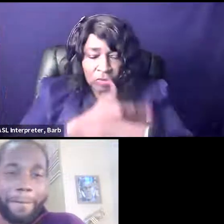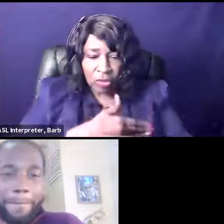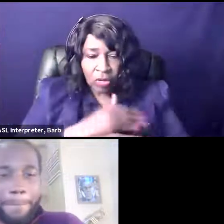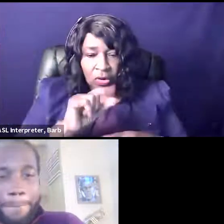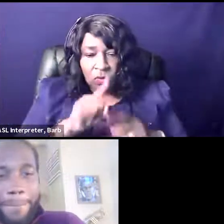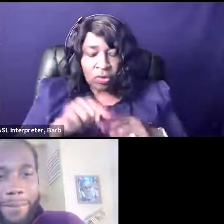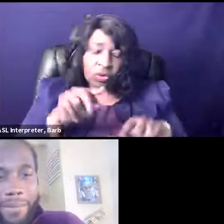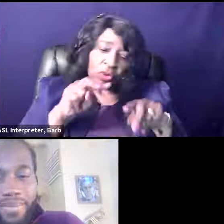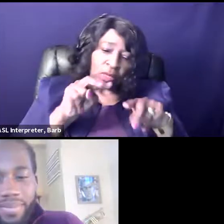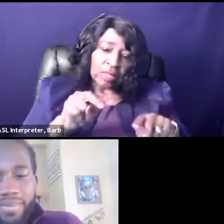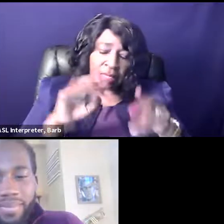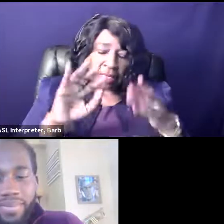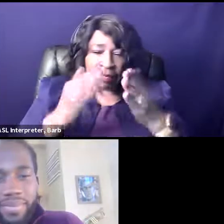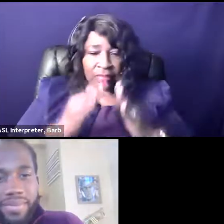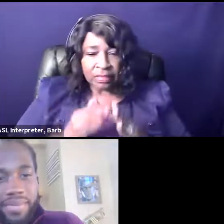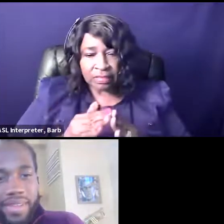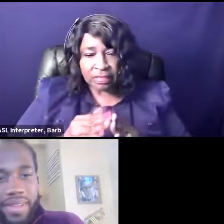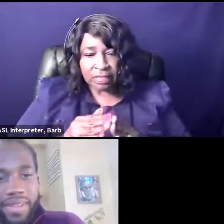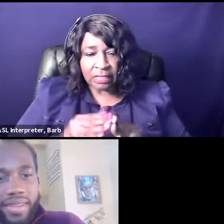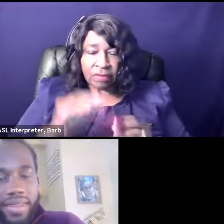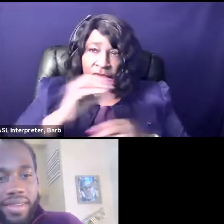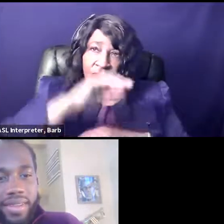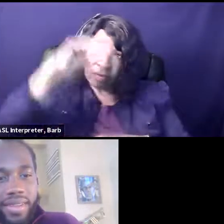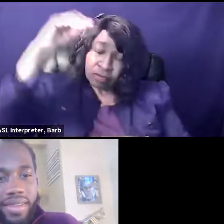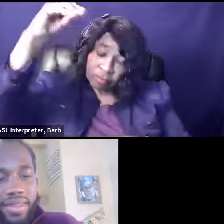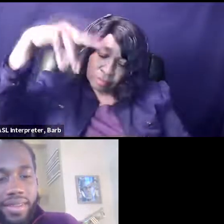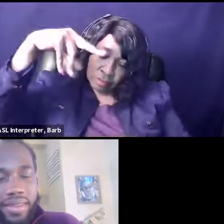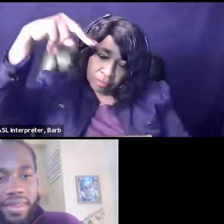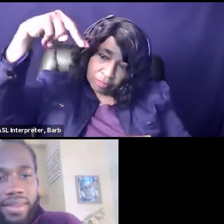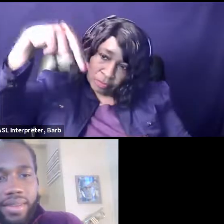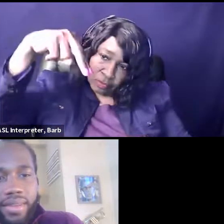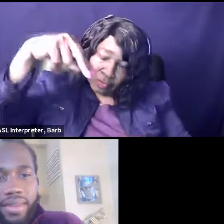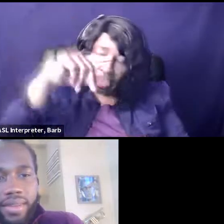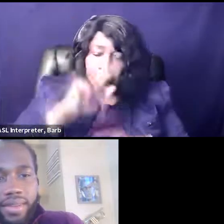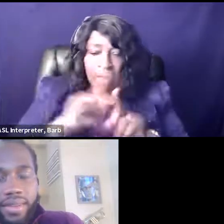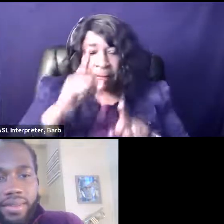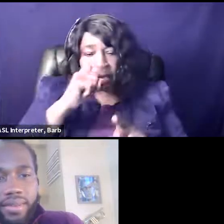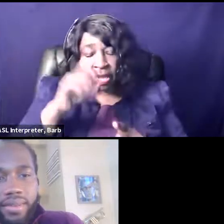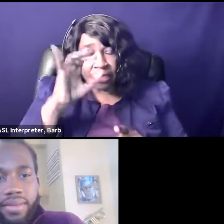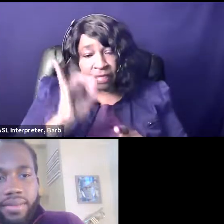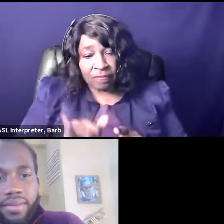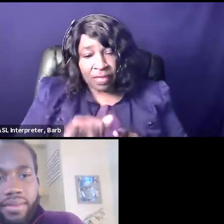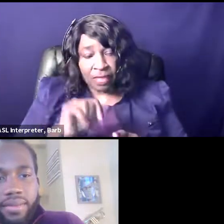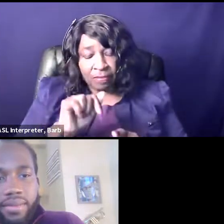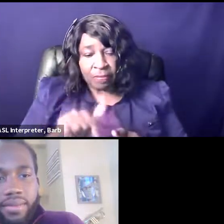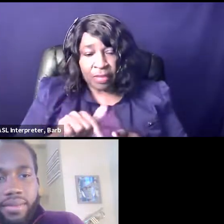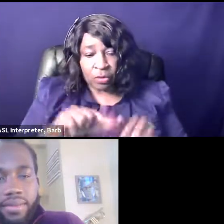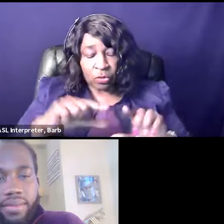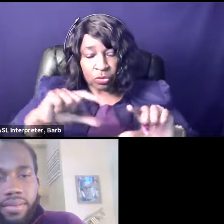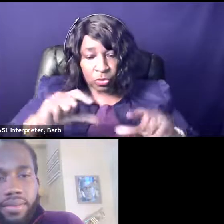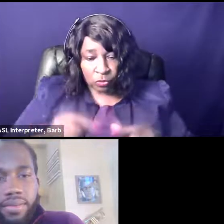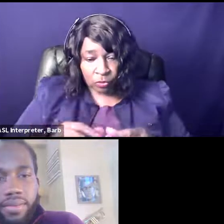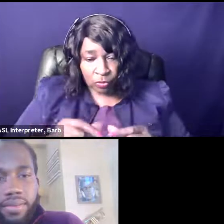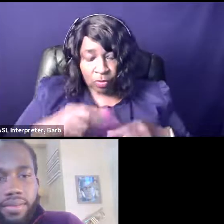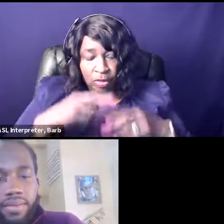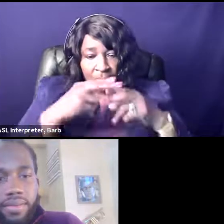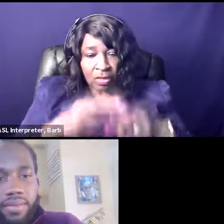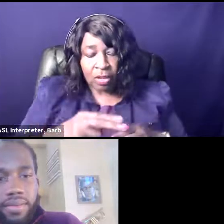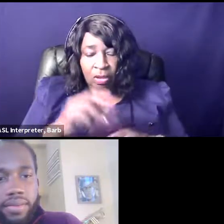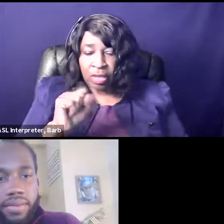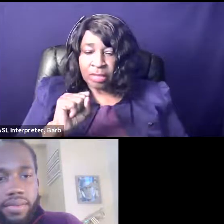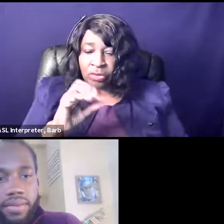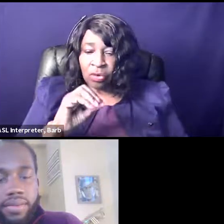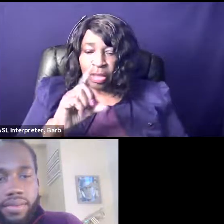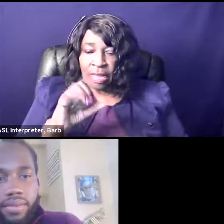the city, from a satellite. But because of that, there was a movement, a group called Solidarity that